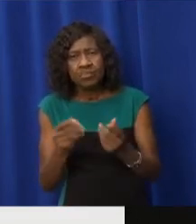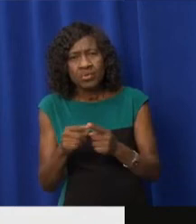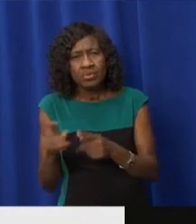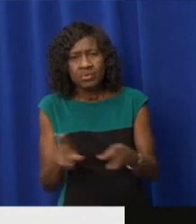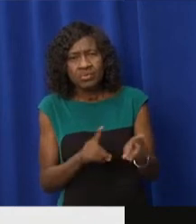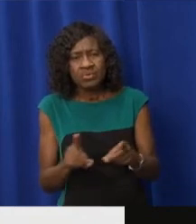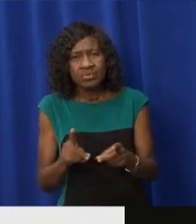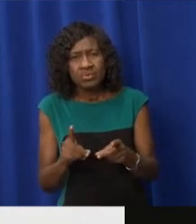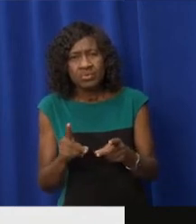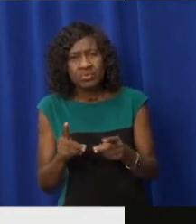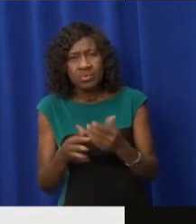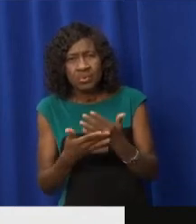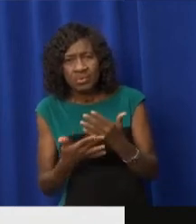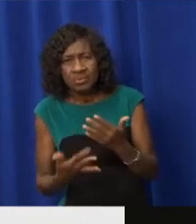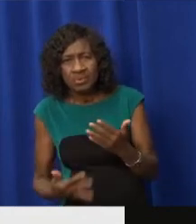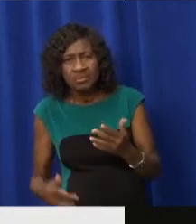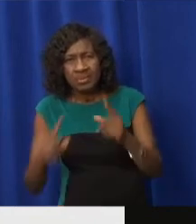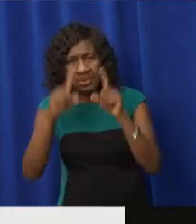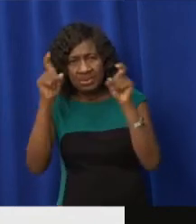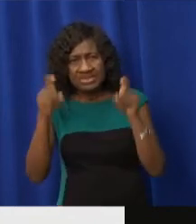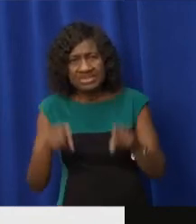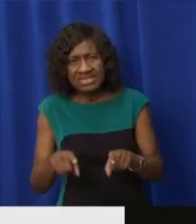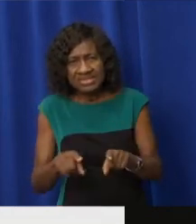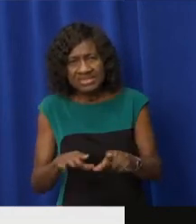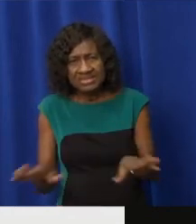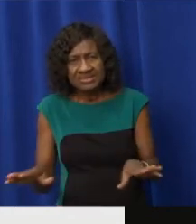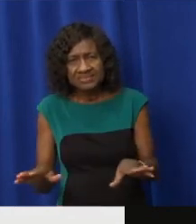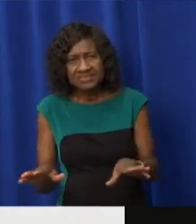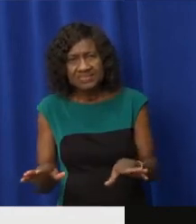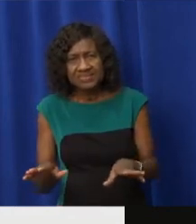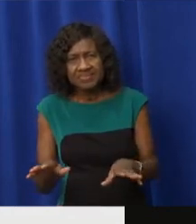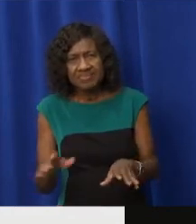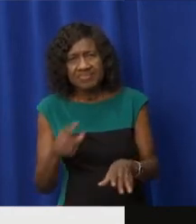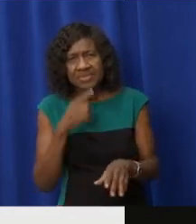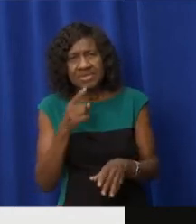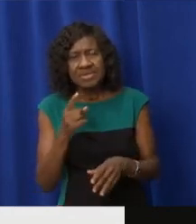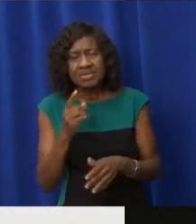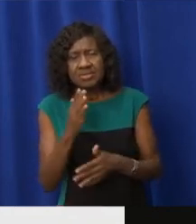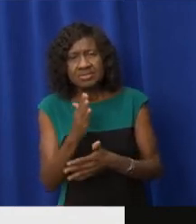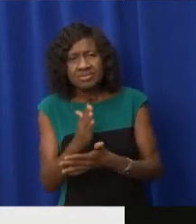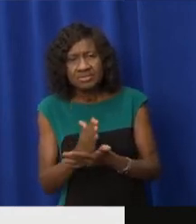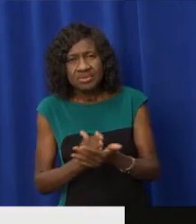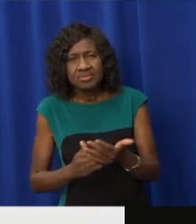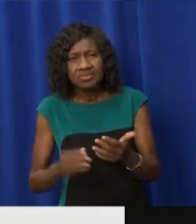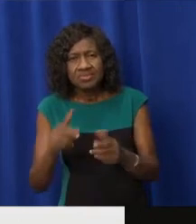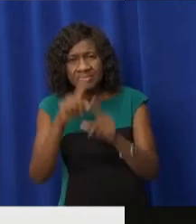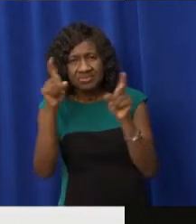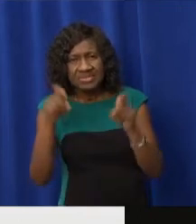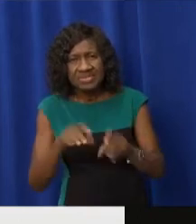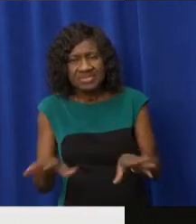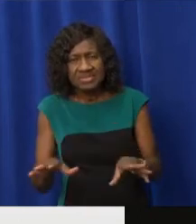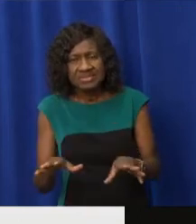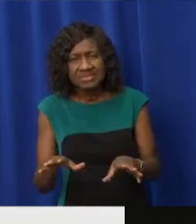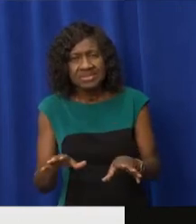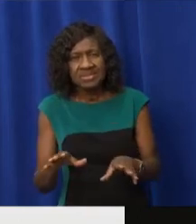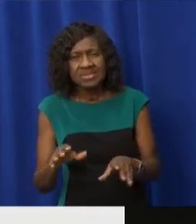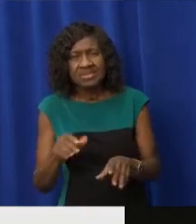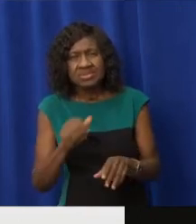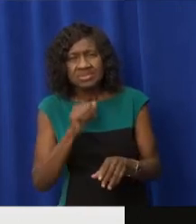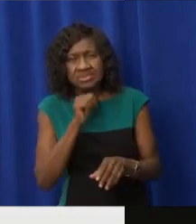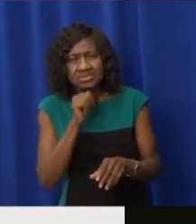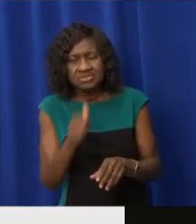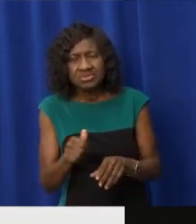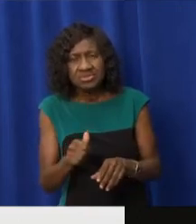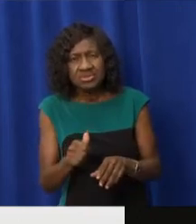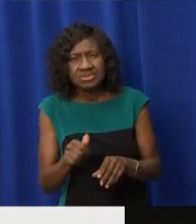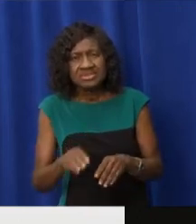so on and so forth. The problem with the IgM and the IgG is the IgM is not very specific for COVID-19. That means other things